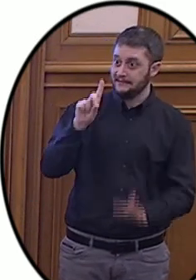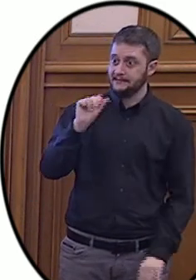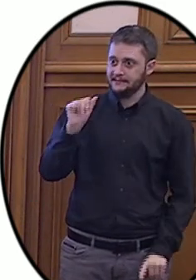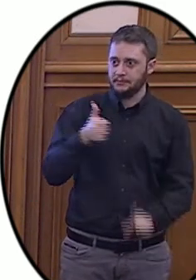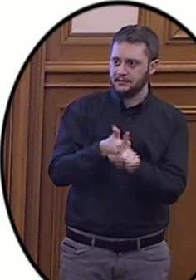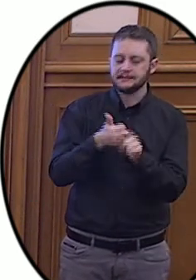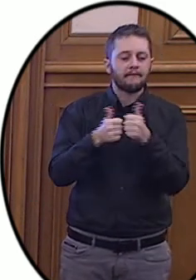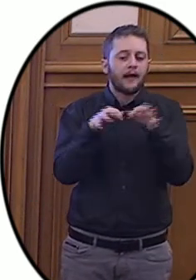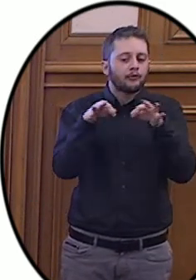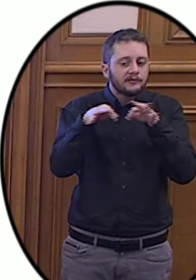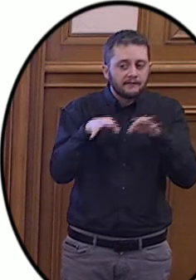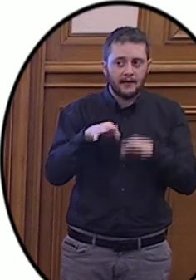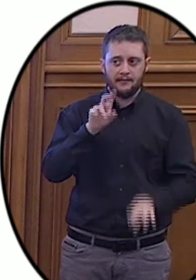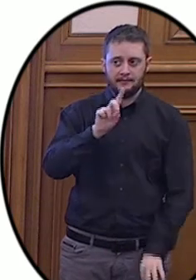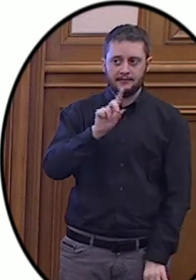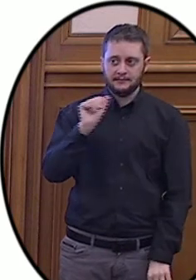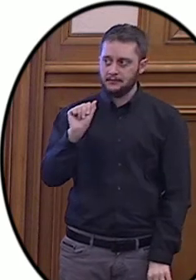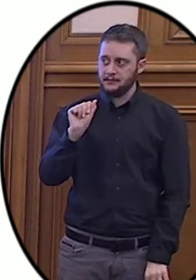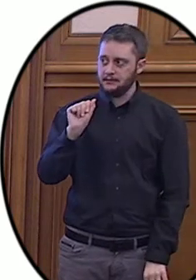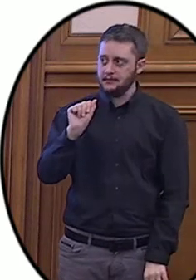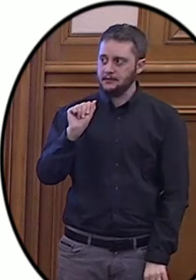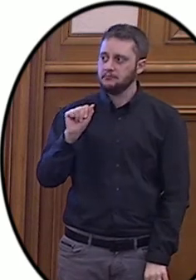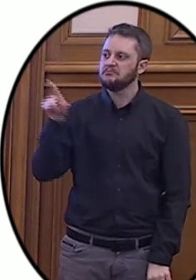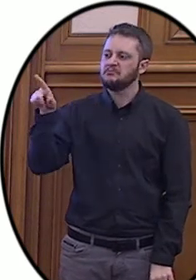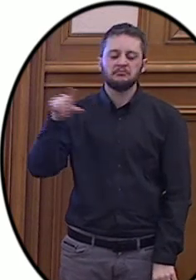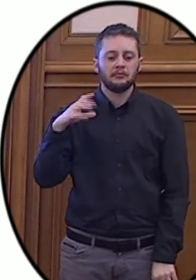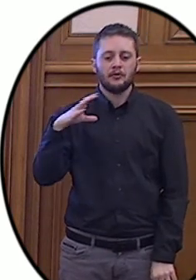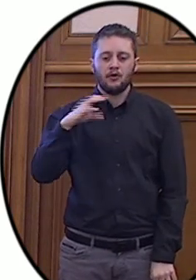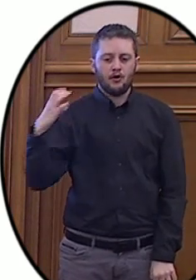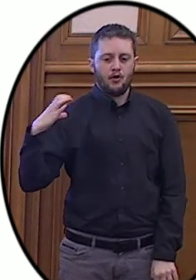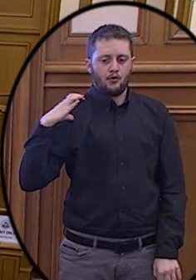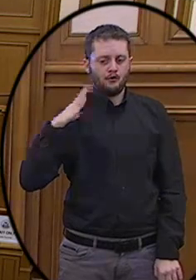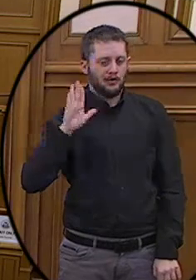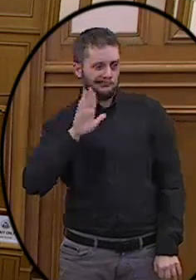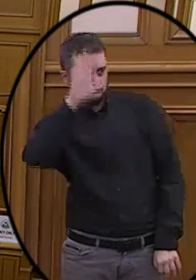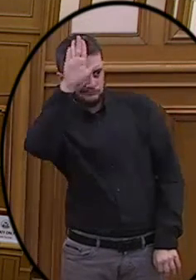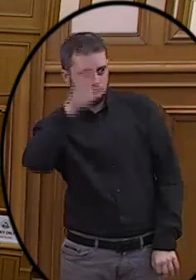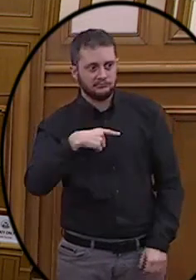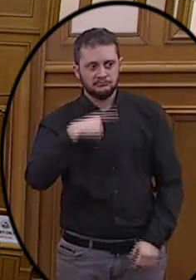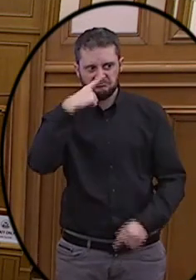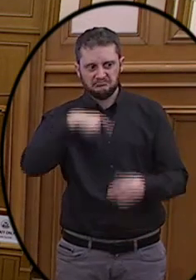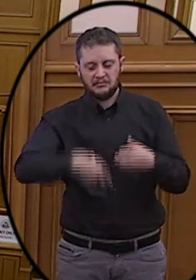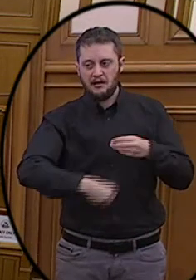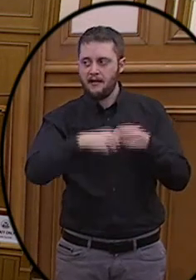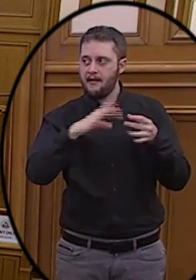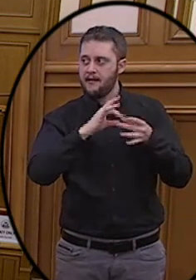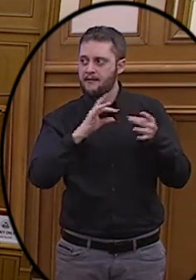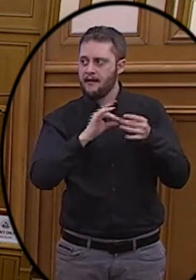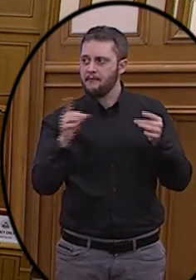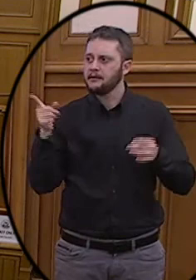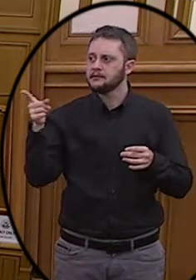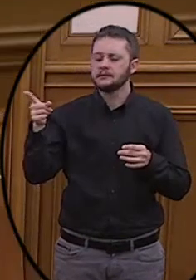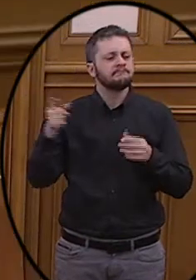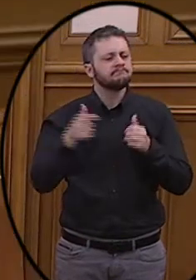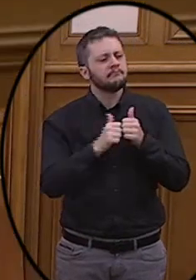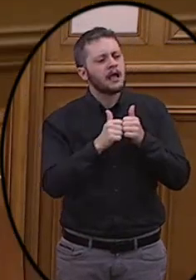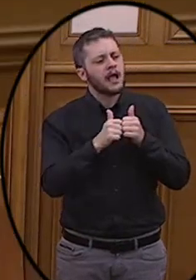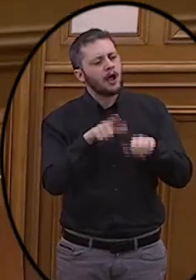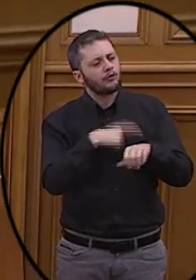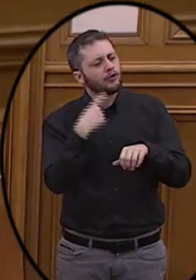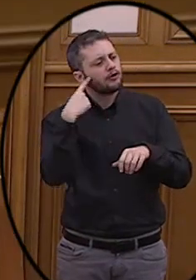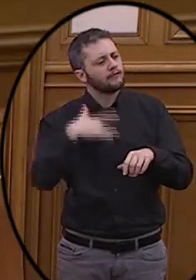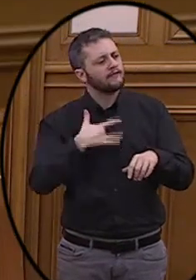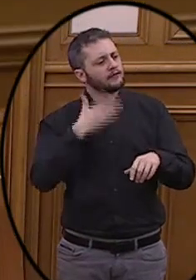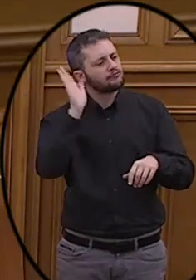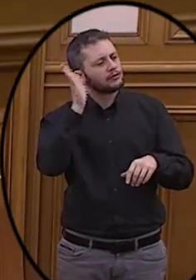is verified. Matt, can I jump in for a second? How much longer do you think your presentation is